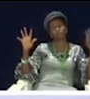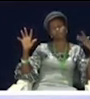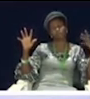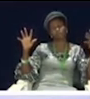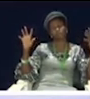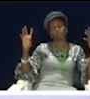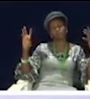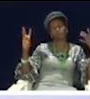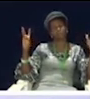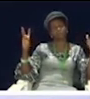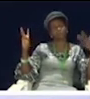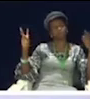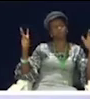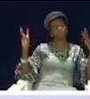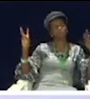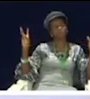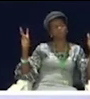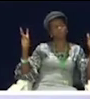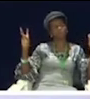Six.